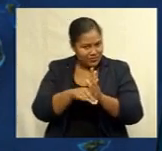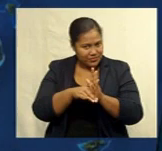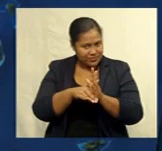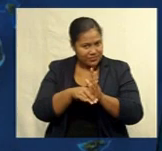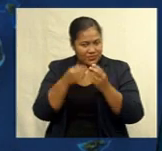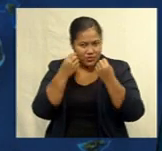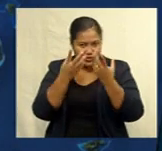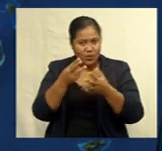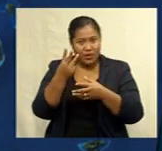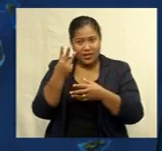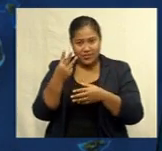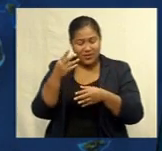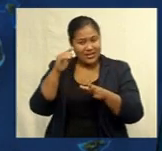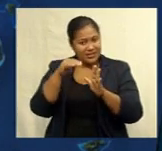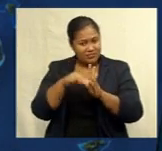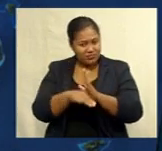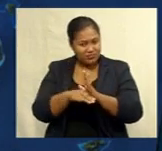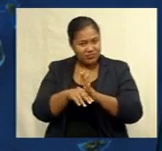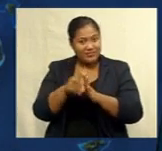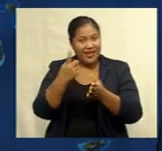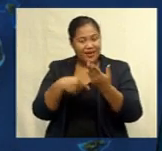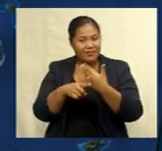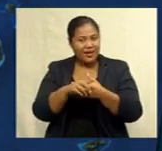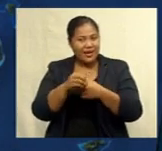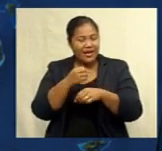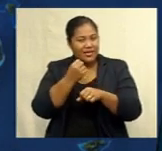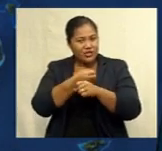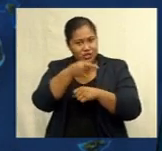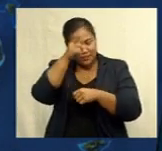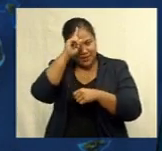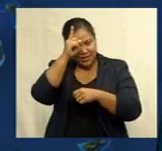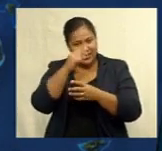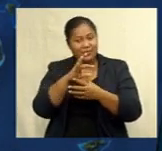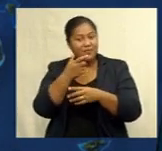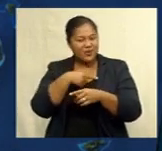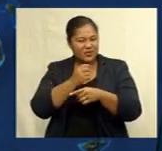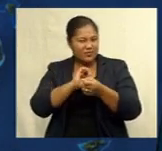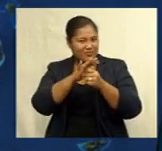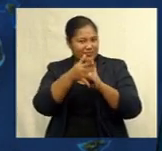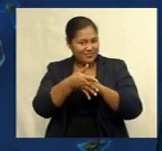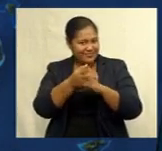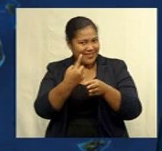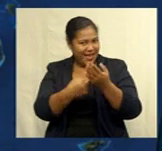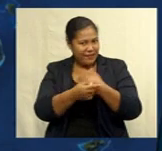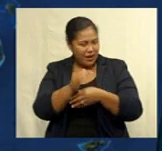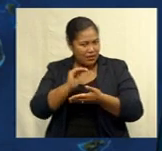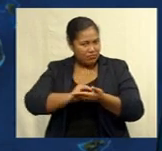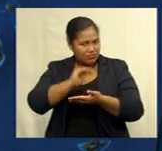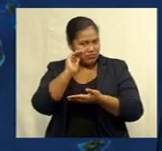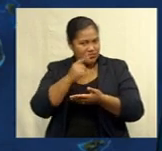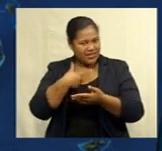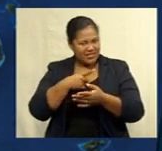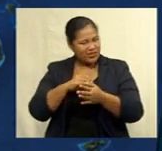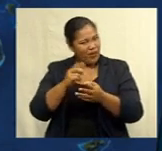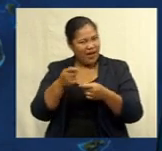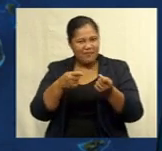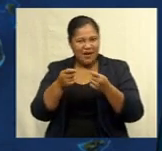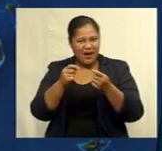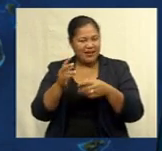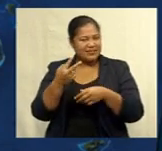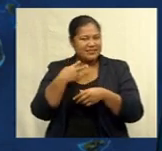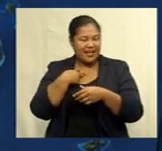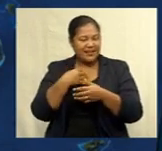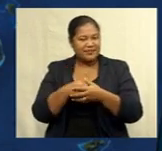third straight month of decline in Germany as rising global COVID-19 cases keep markets on the edge.